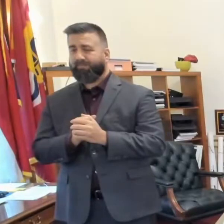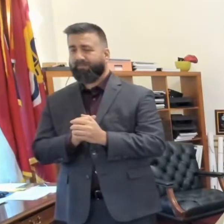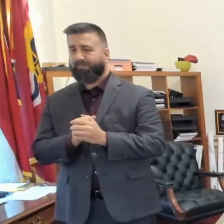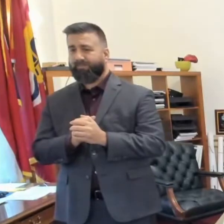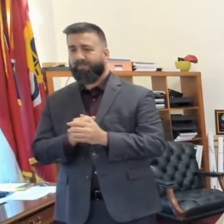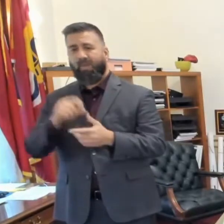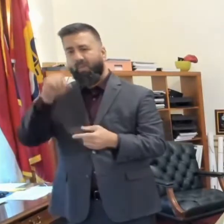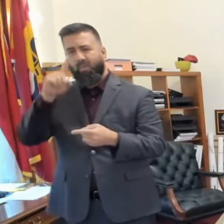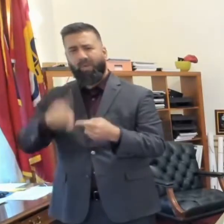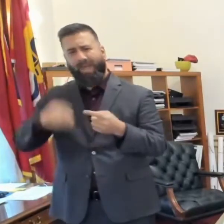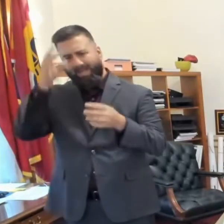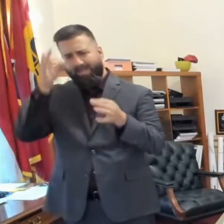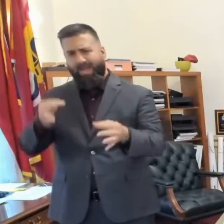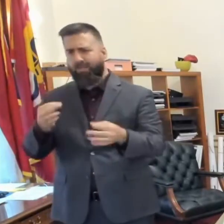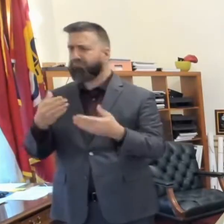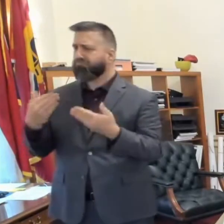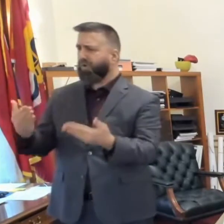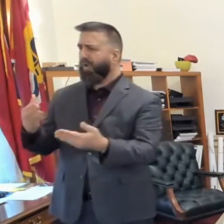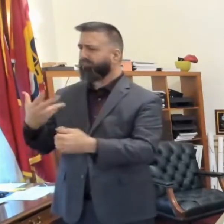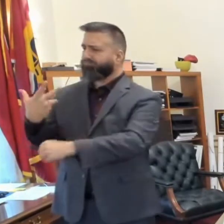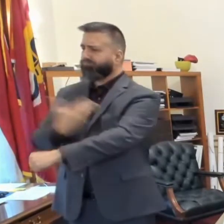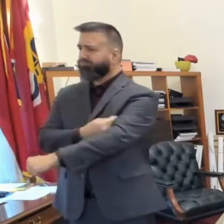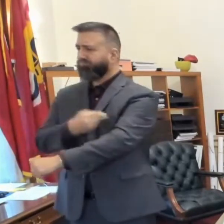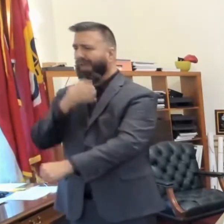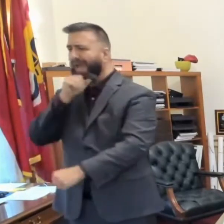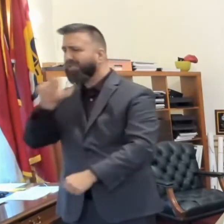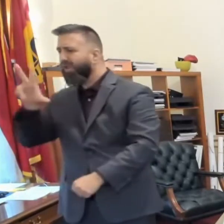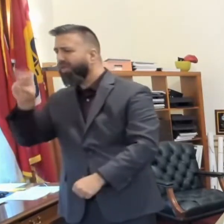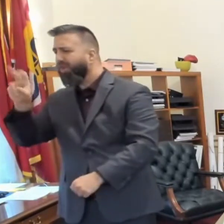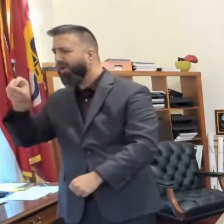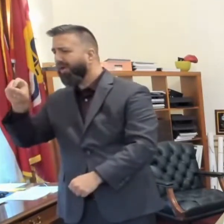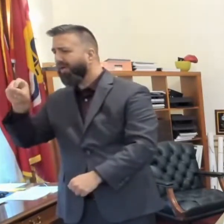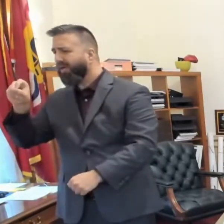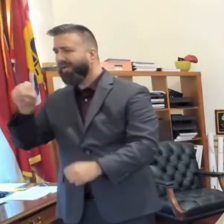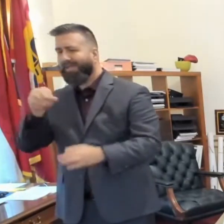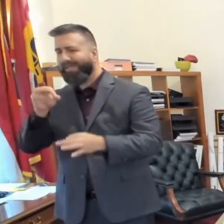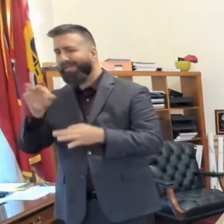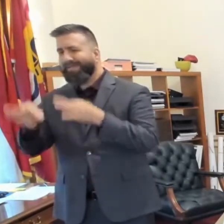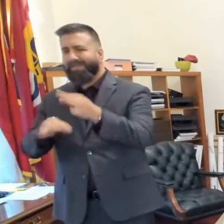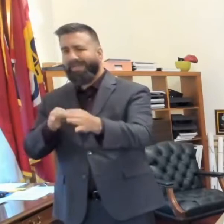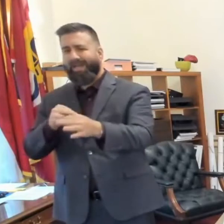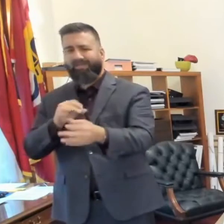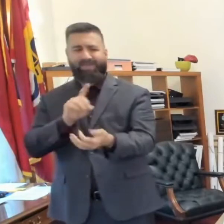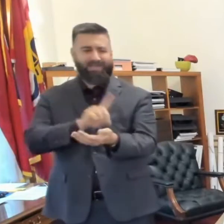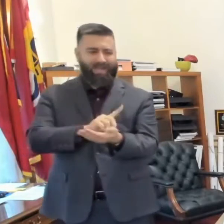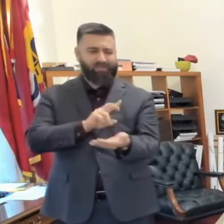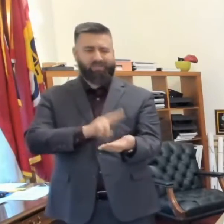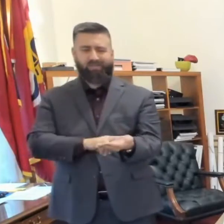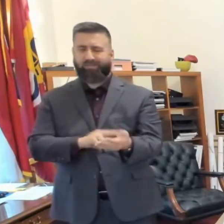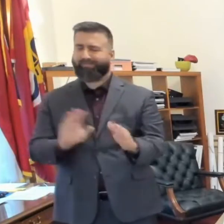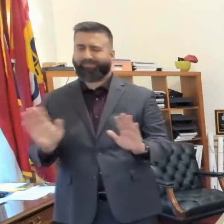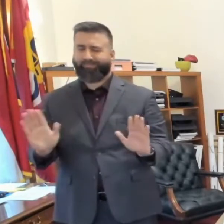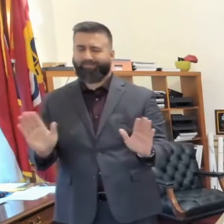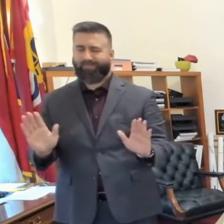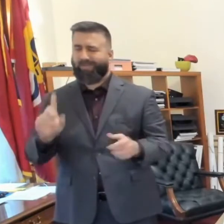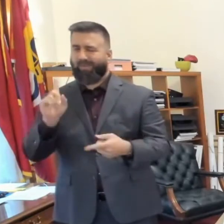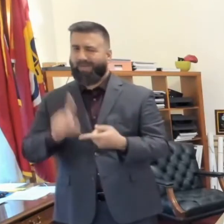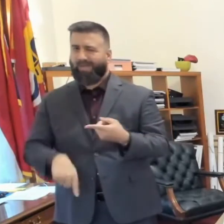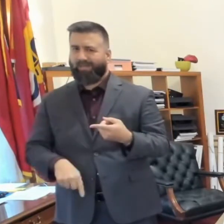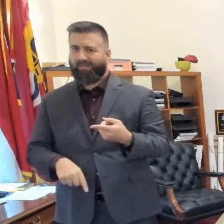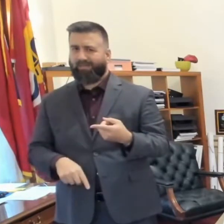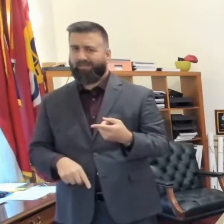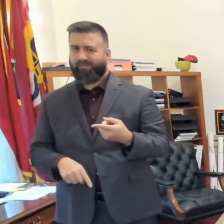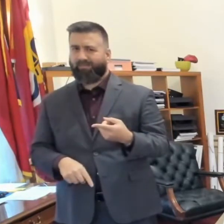vaccinate 30-year-olds instead of medical professionals, first responders. It doesn't work like that. So this is a